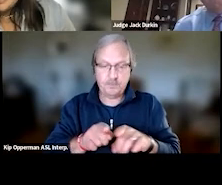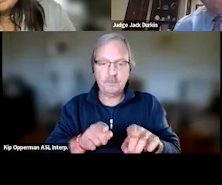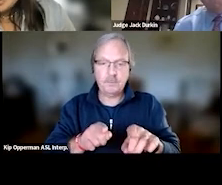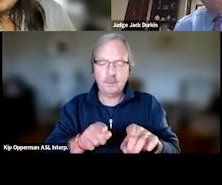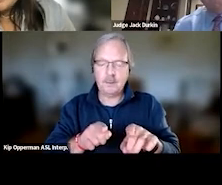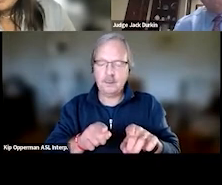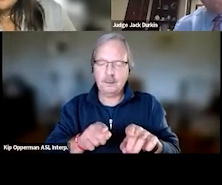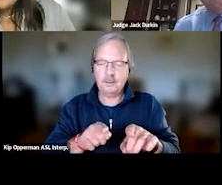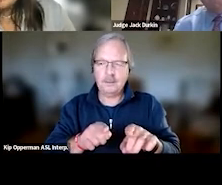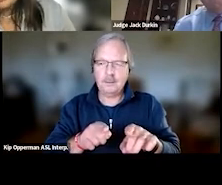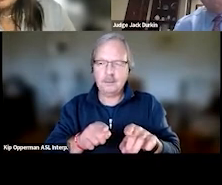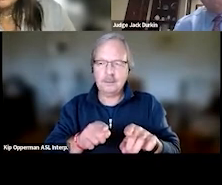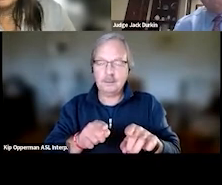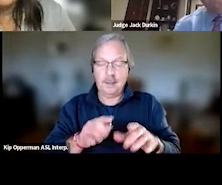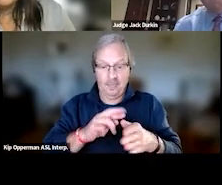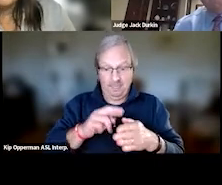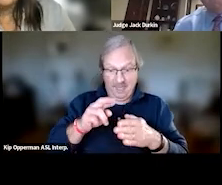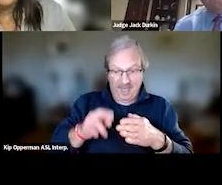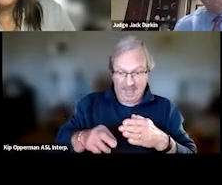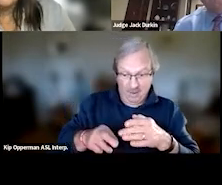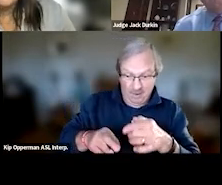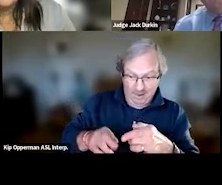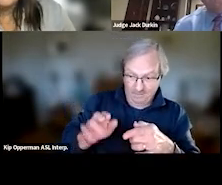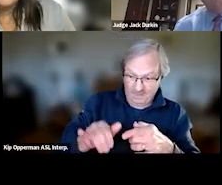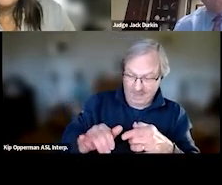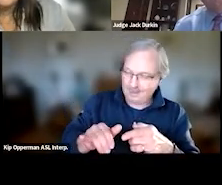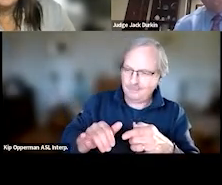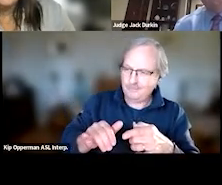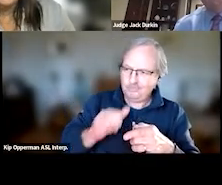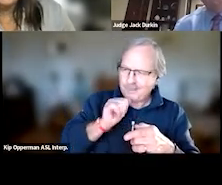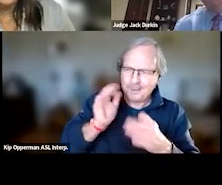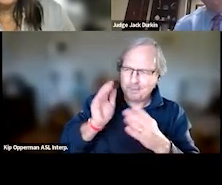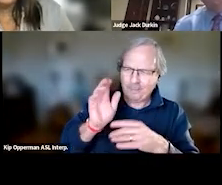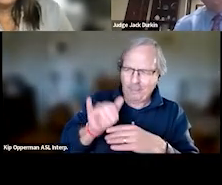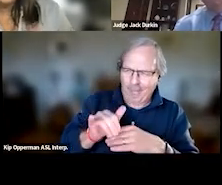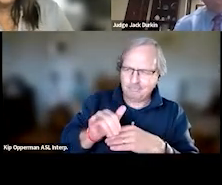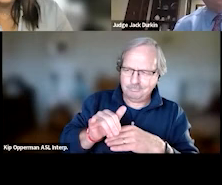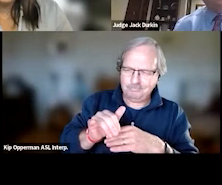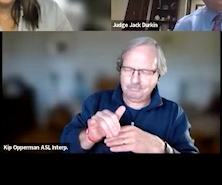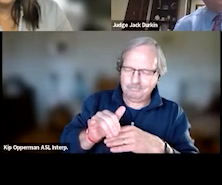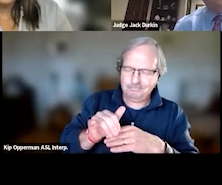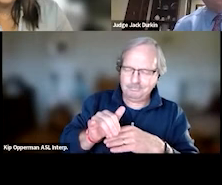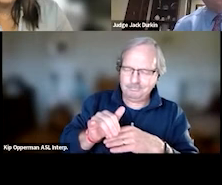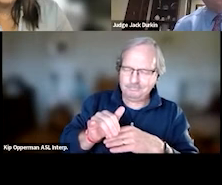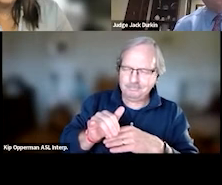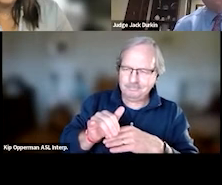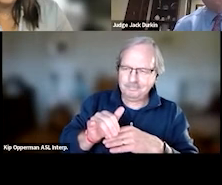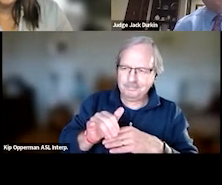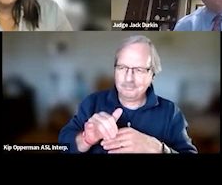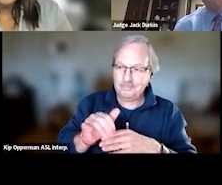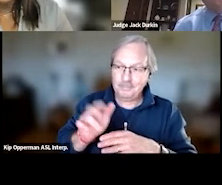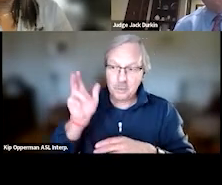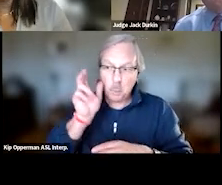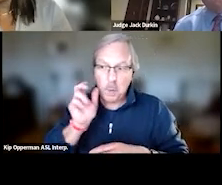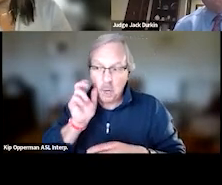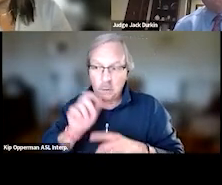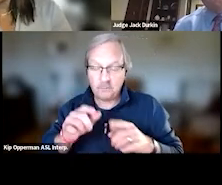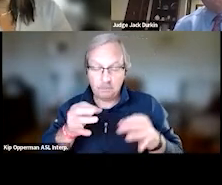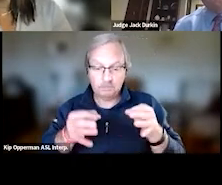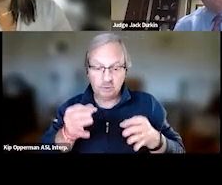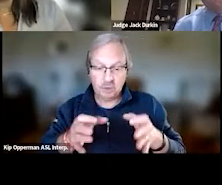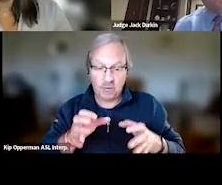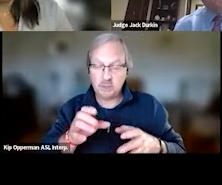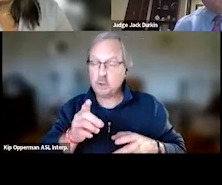unintended outcome of Project Echo for the judiciary. And I think that, you know, as we heard from Judge Durkin and